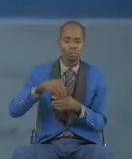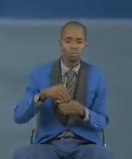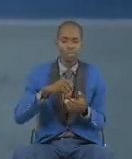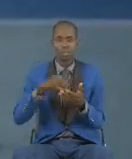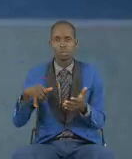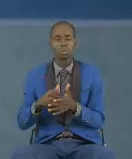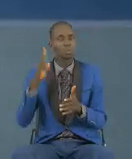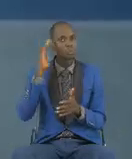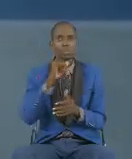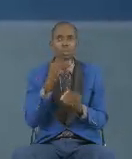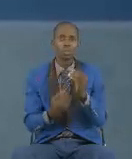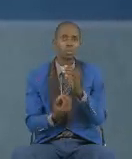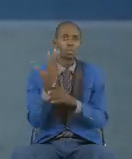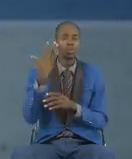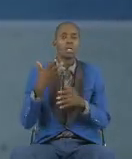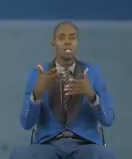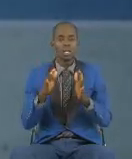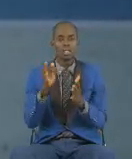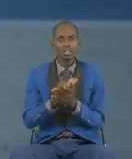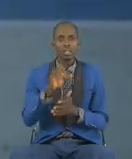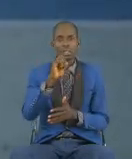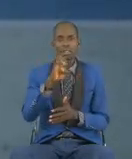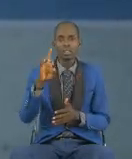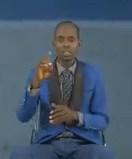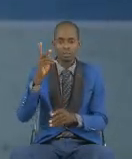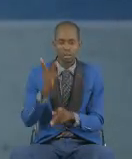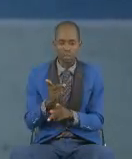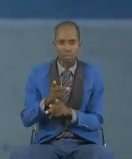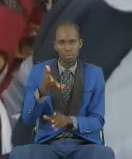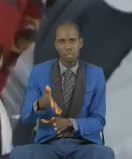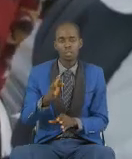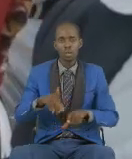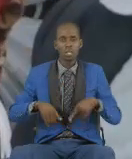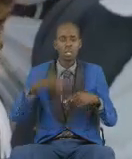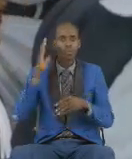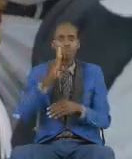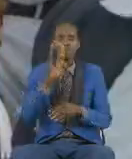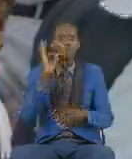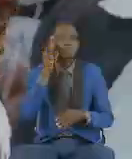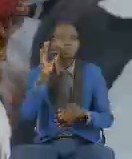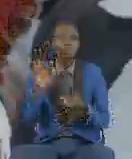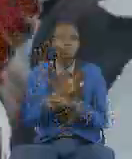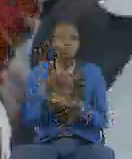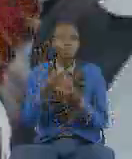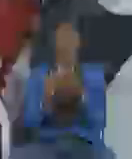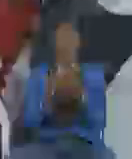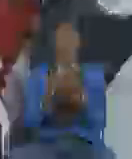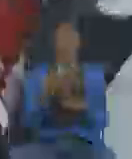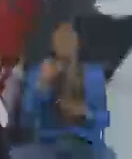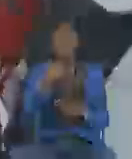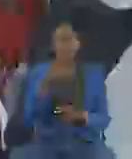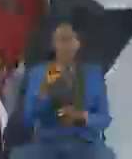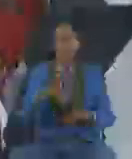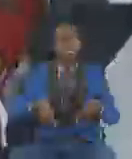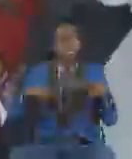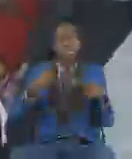Let the seed remain there. Your life will be fruitful. Amen. I'm looking for somebody there. I said his